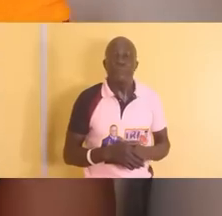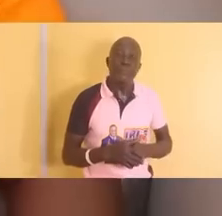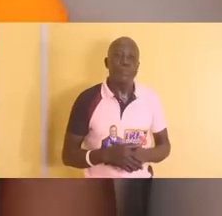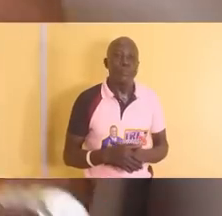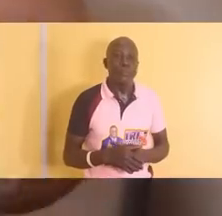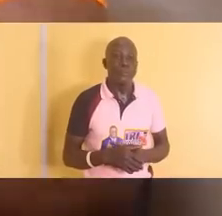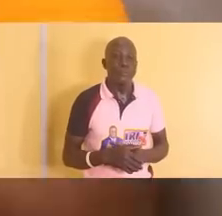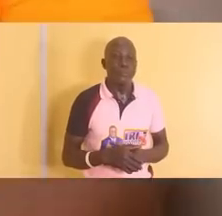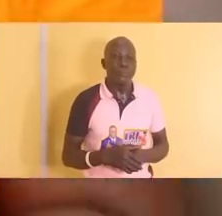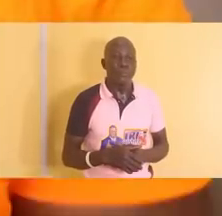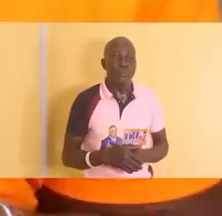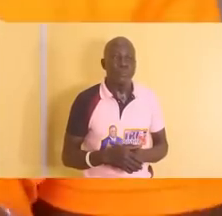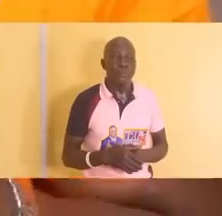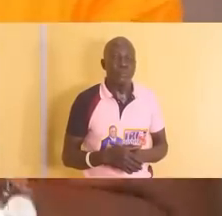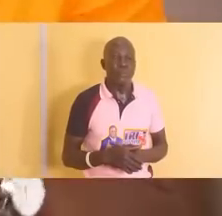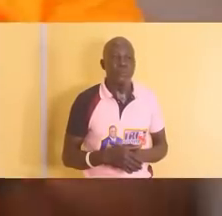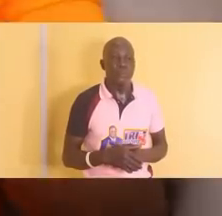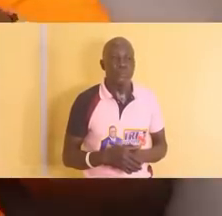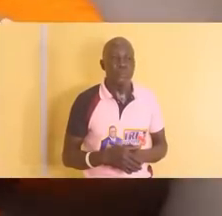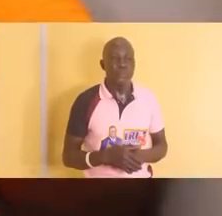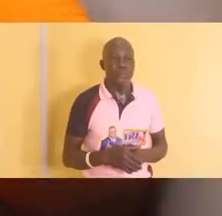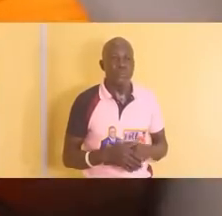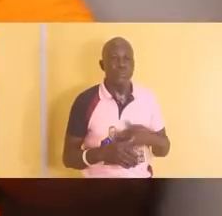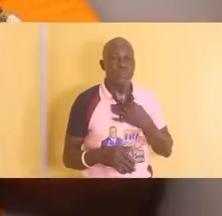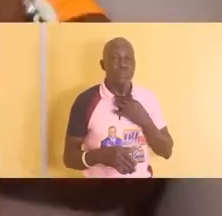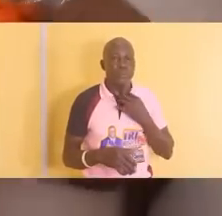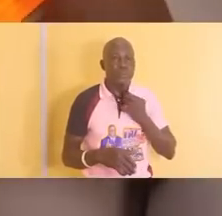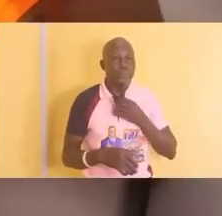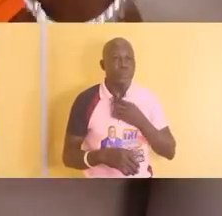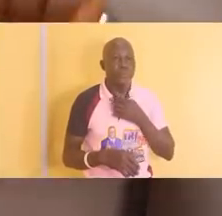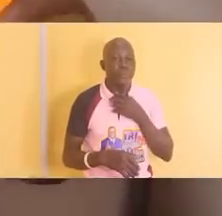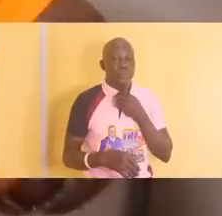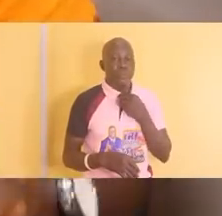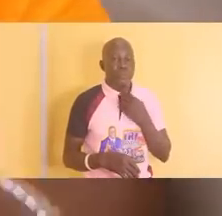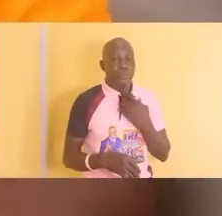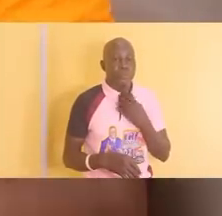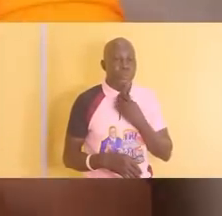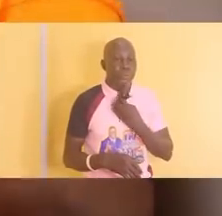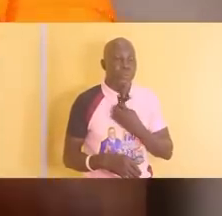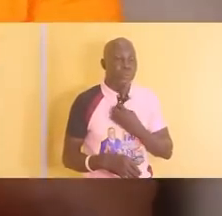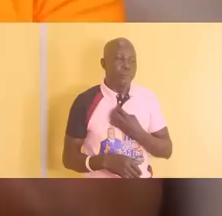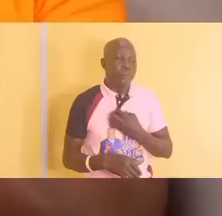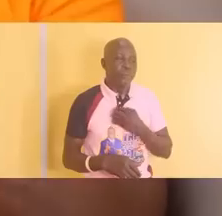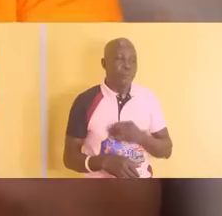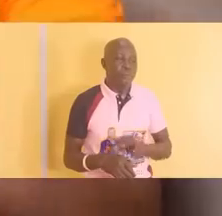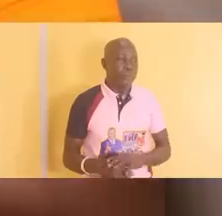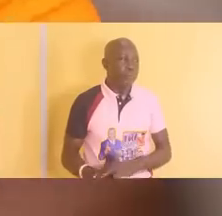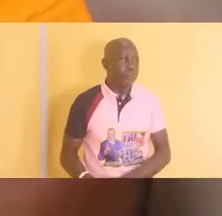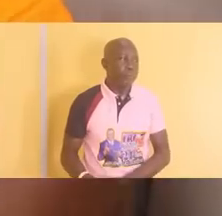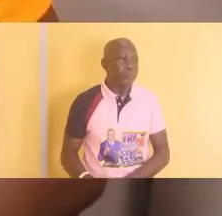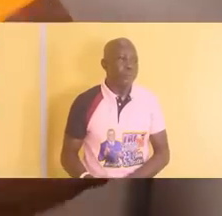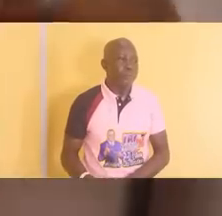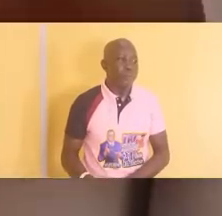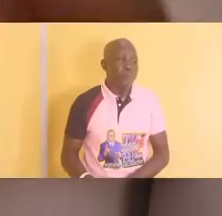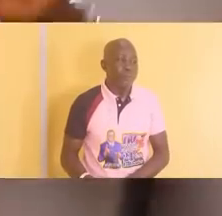Keka ina. Ati esu na si laarin awon mejeji. Yes. Elijah si ba jagoke orun. Oh yes. Elisha si ri. Aha. O si ki gbe pe. Baba